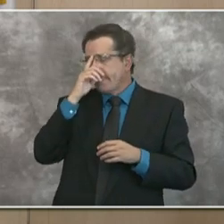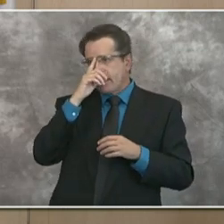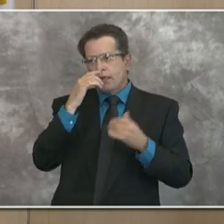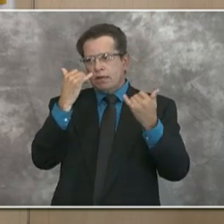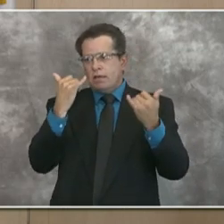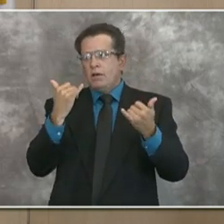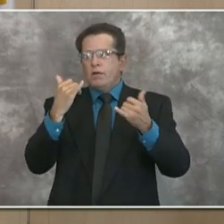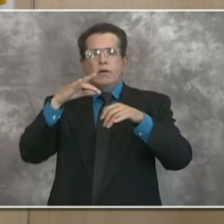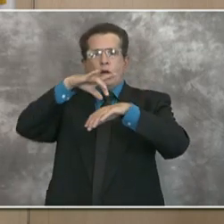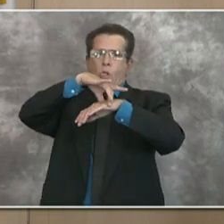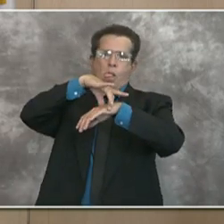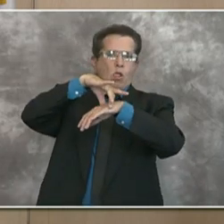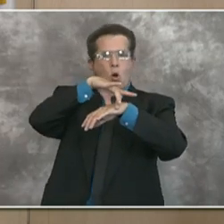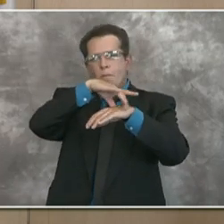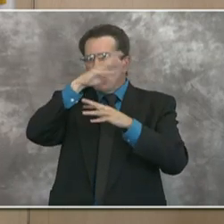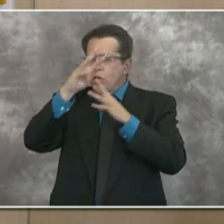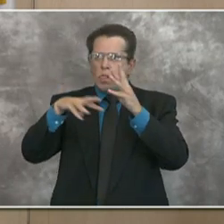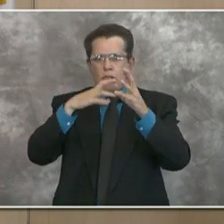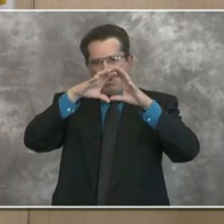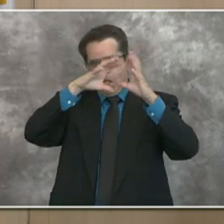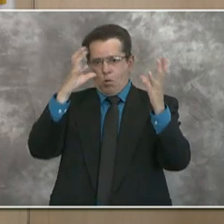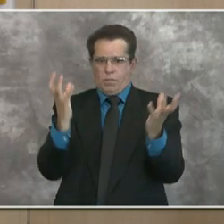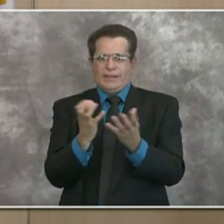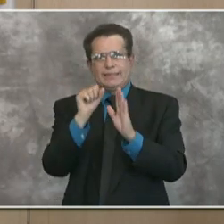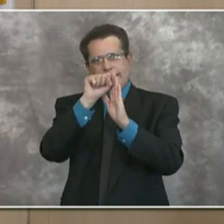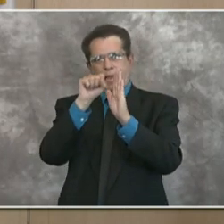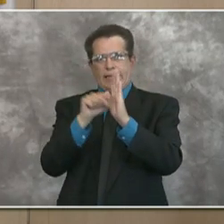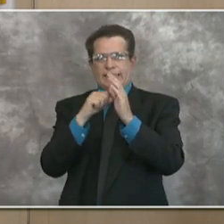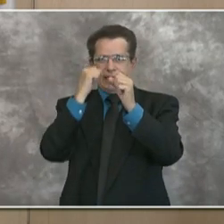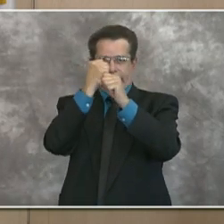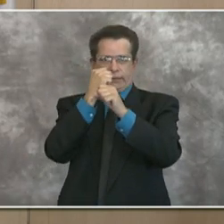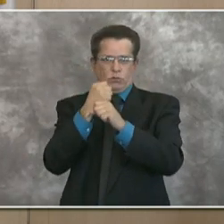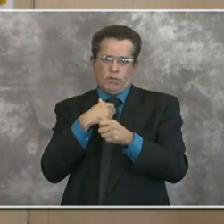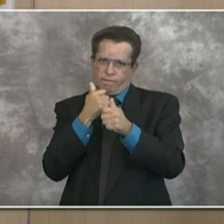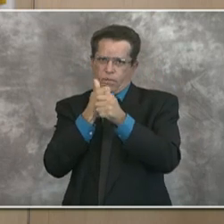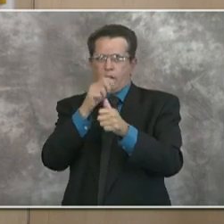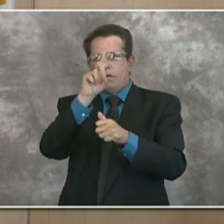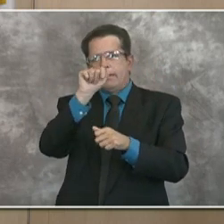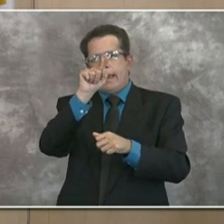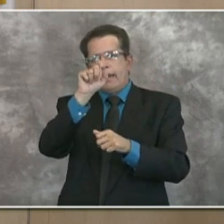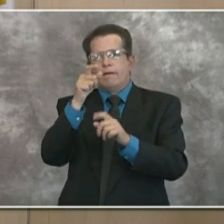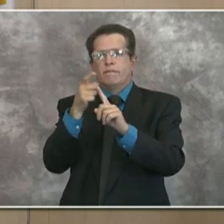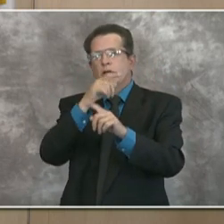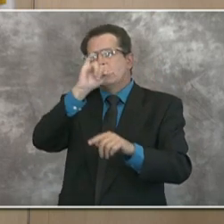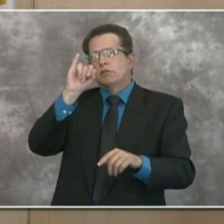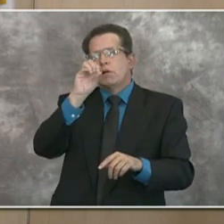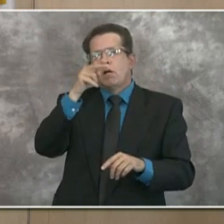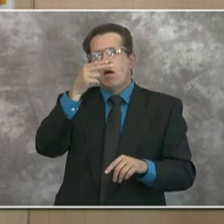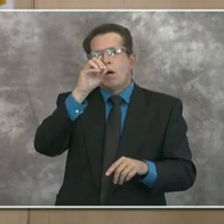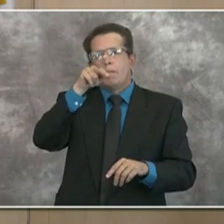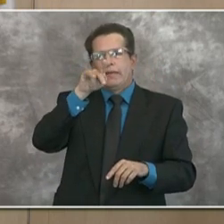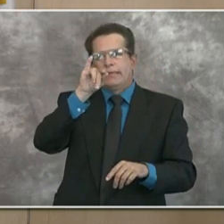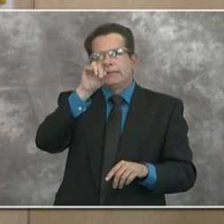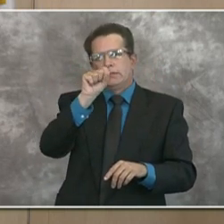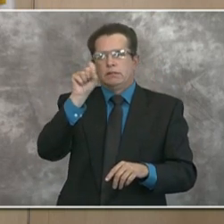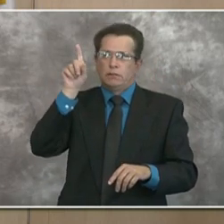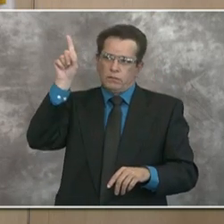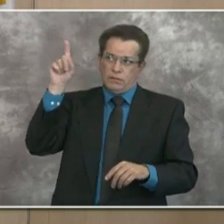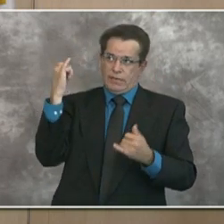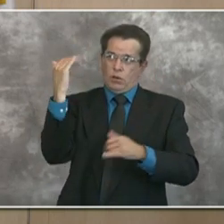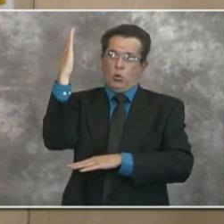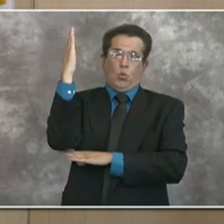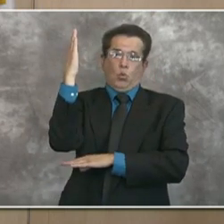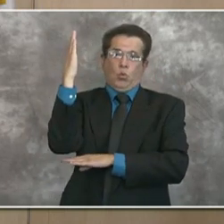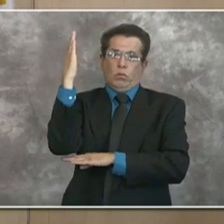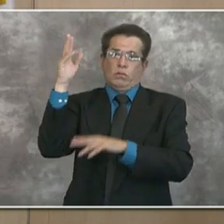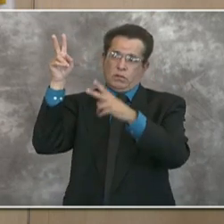regarding global, national, and state statistics based on data obtained from the Johns Hopkins dashboard at about noon